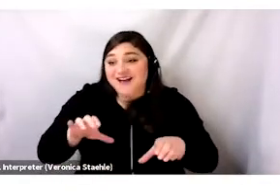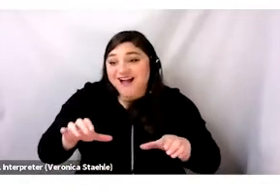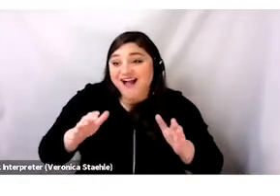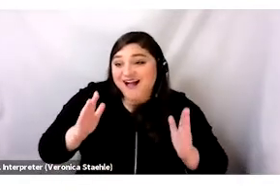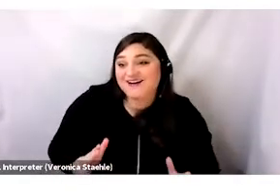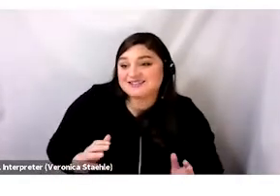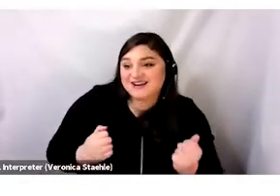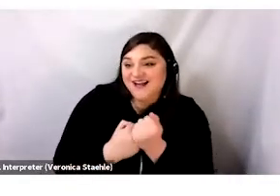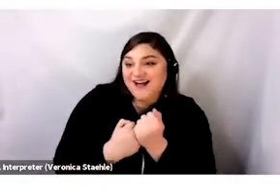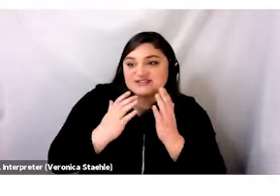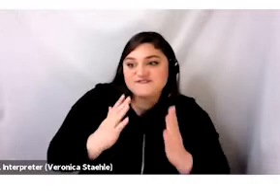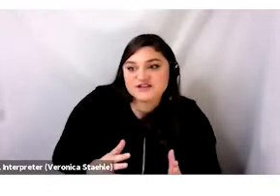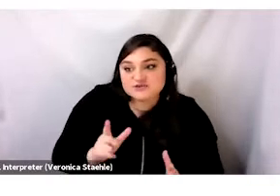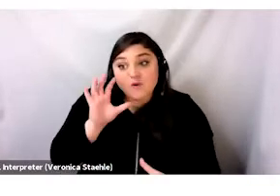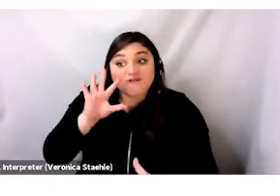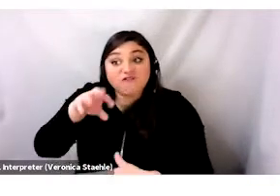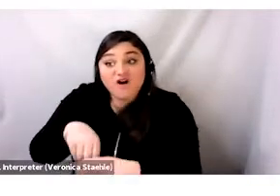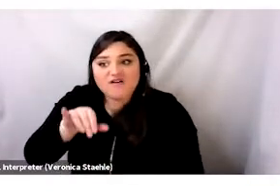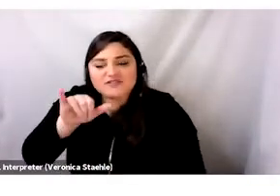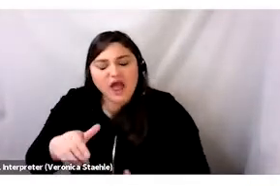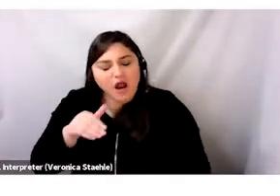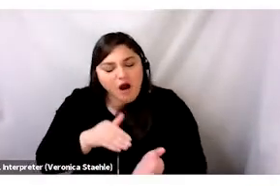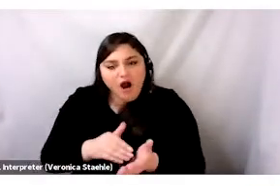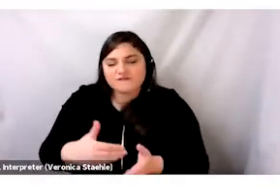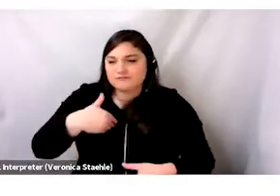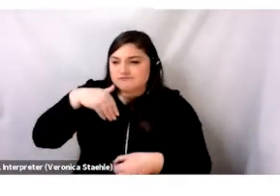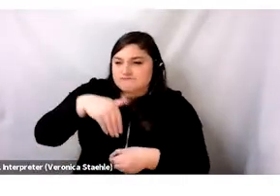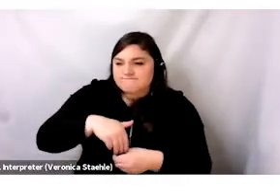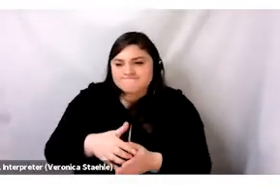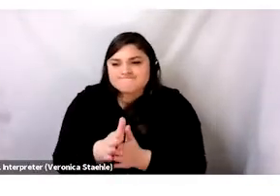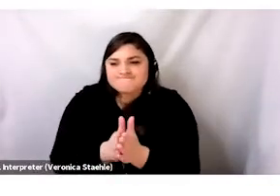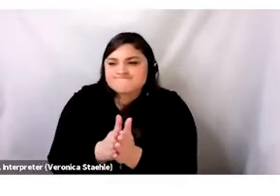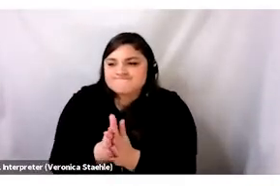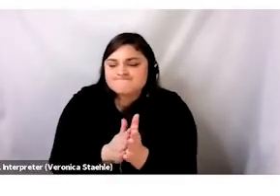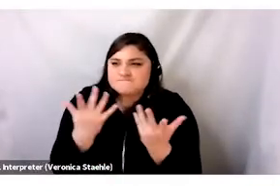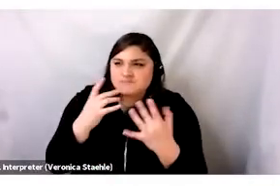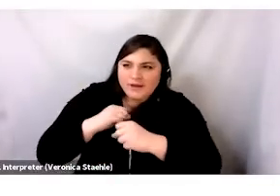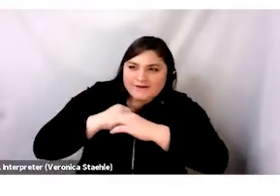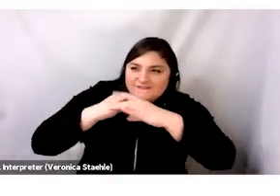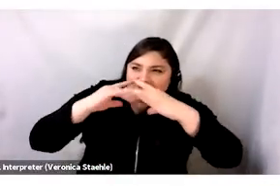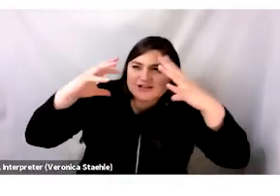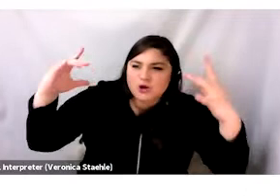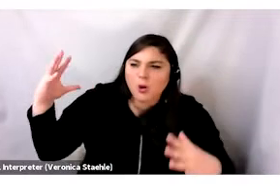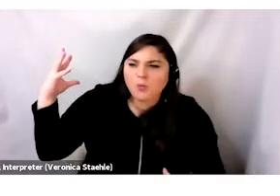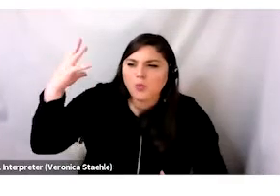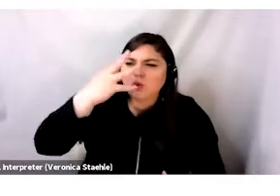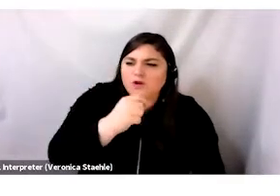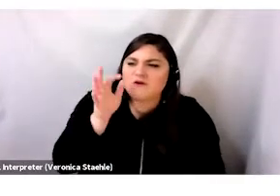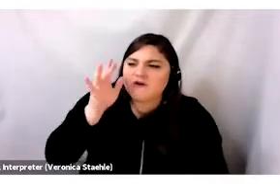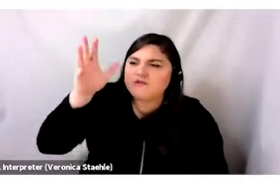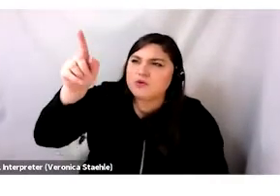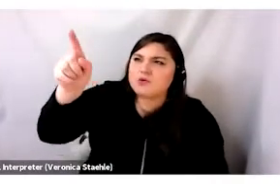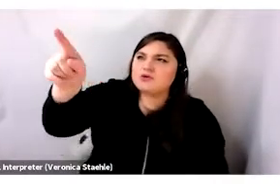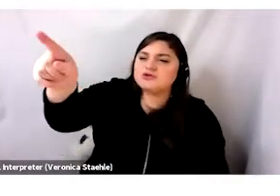activism are often really driven by a beautiful future that we can envision, as well as an